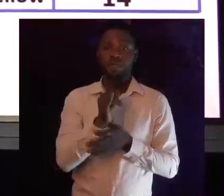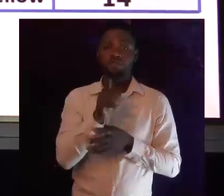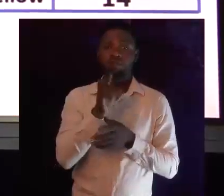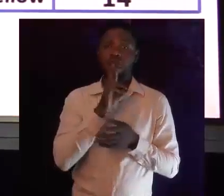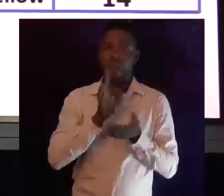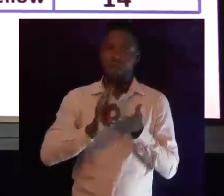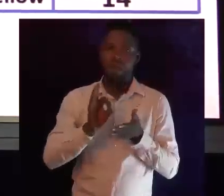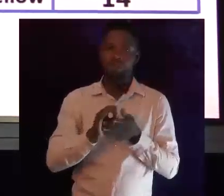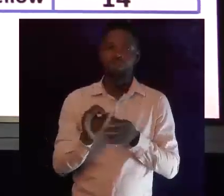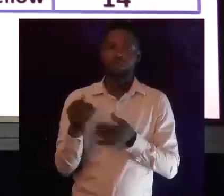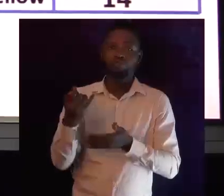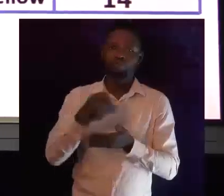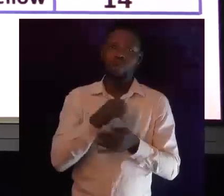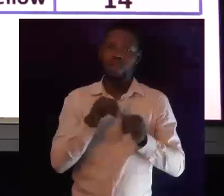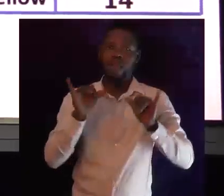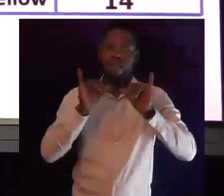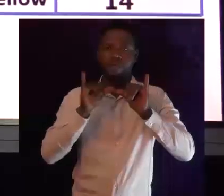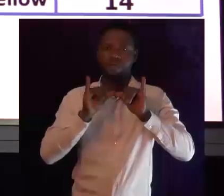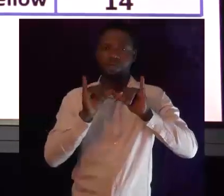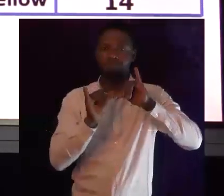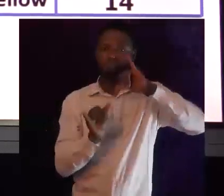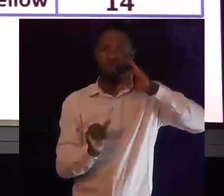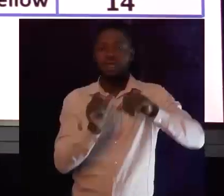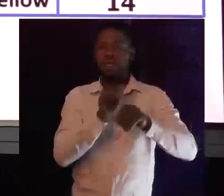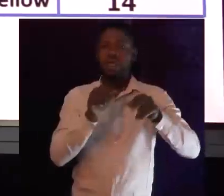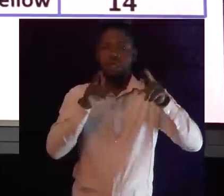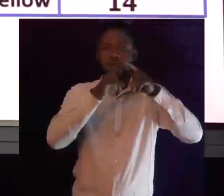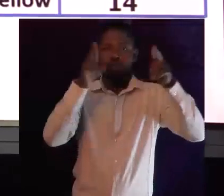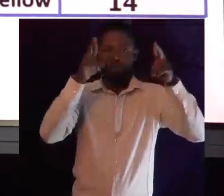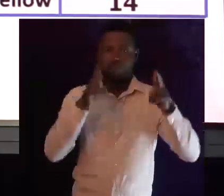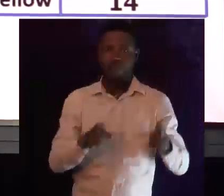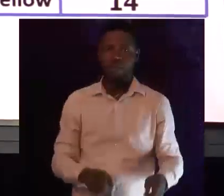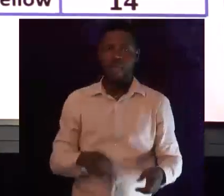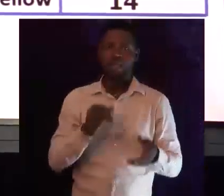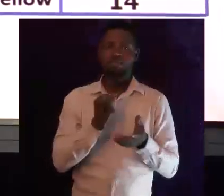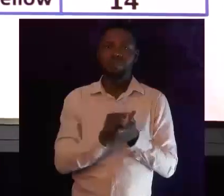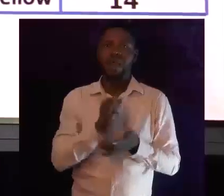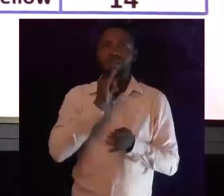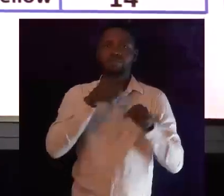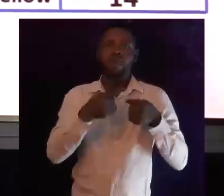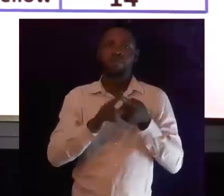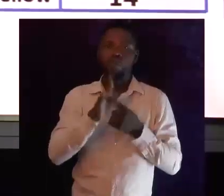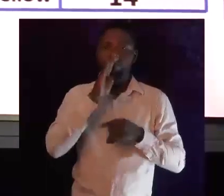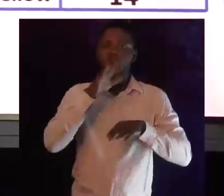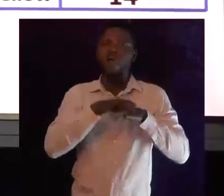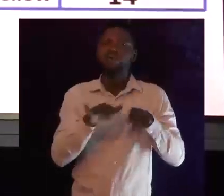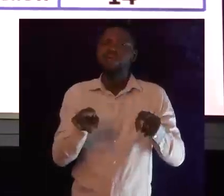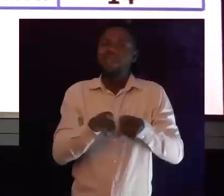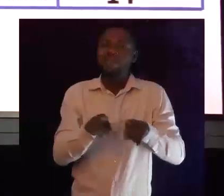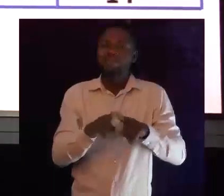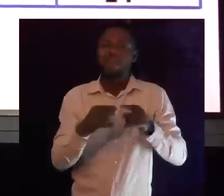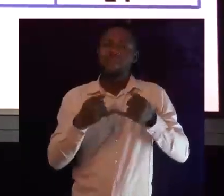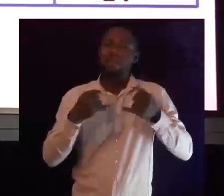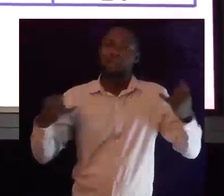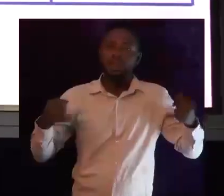counting. Draw a scale and draw a rectangle that is going to be on the same